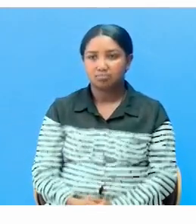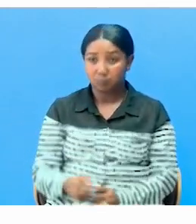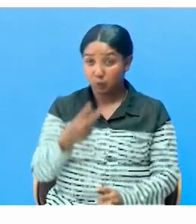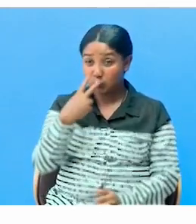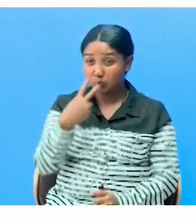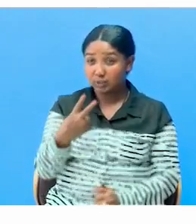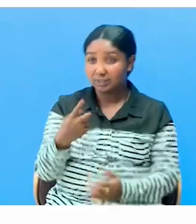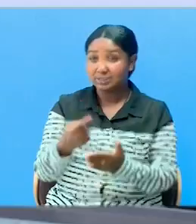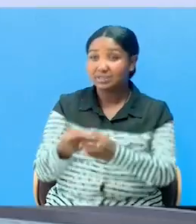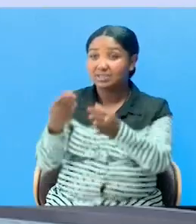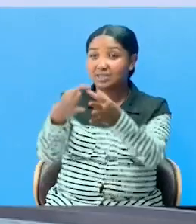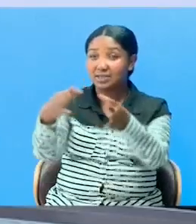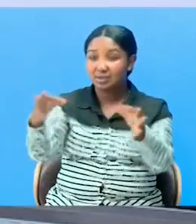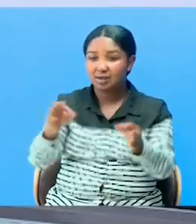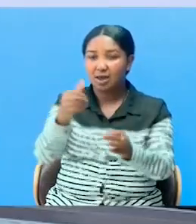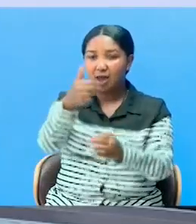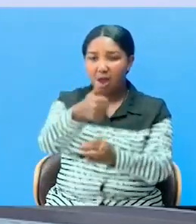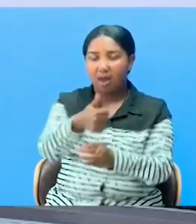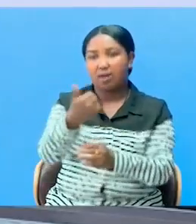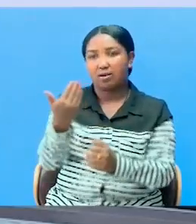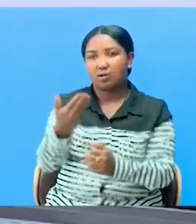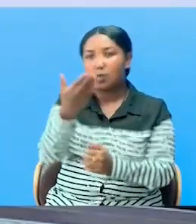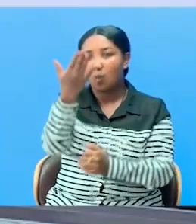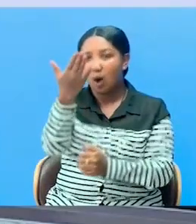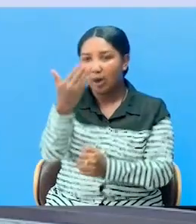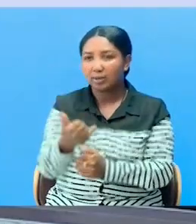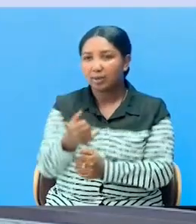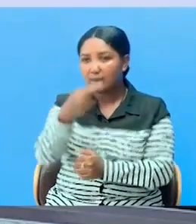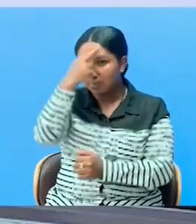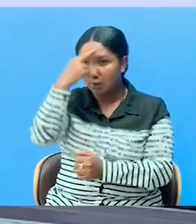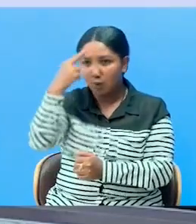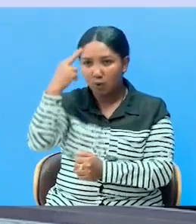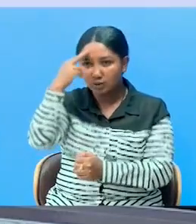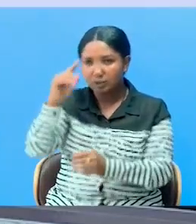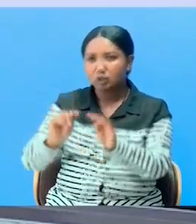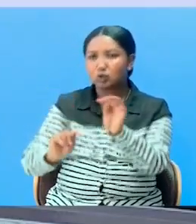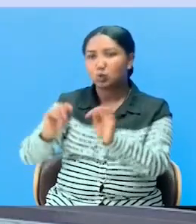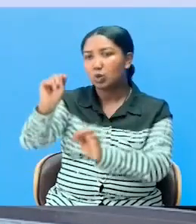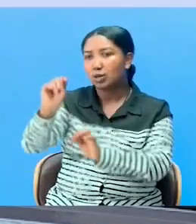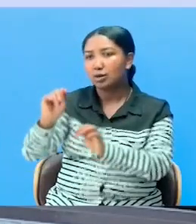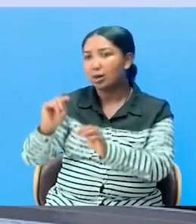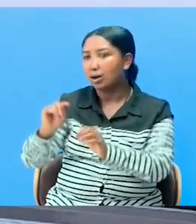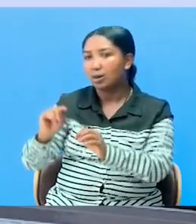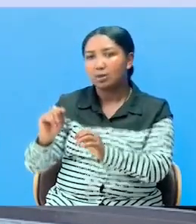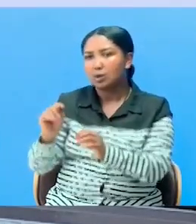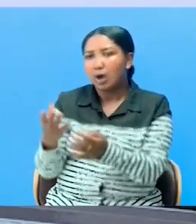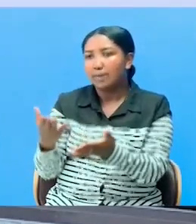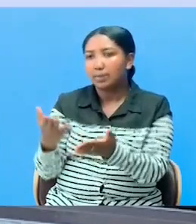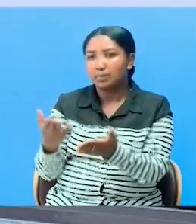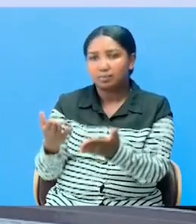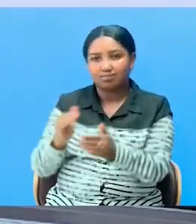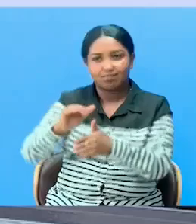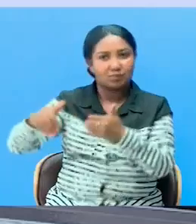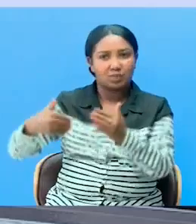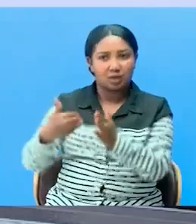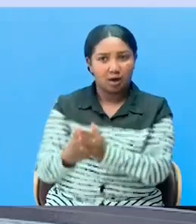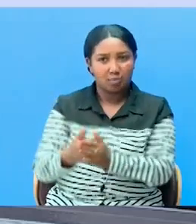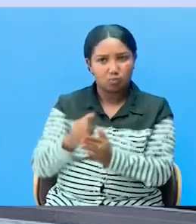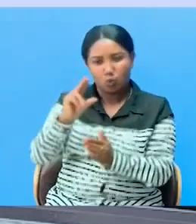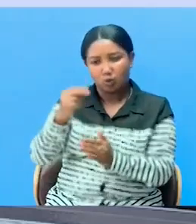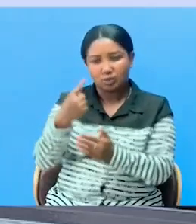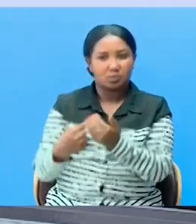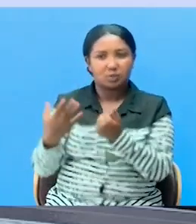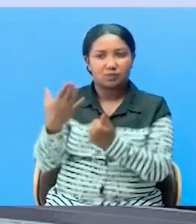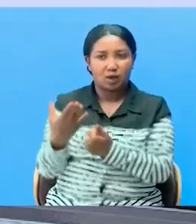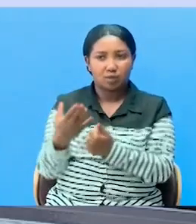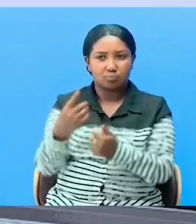Look, in this sentence we use a. Why we use a? Because a story can be what? It is general, not specific. We